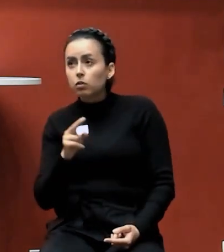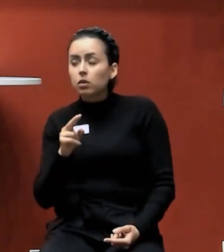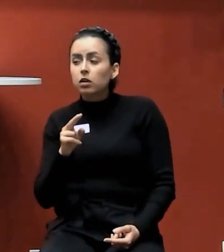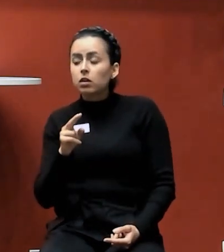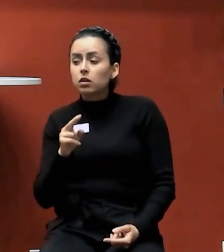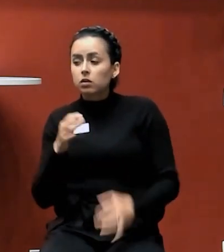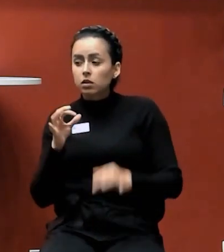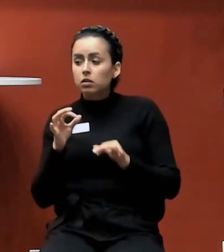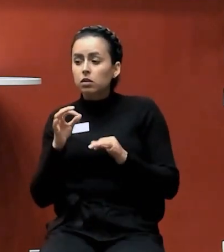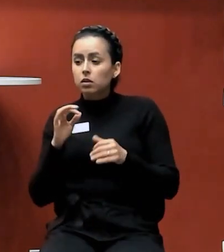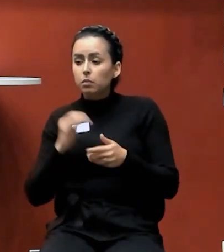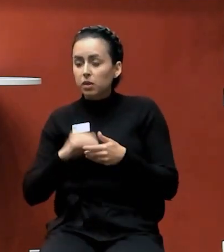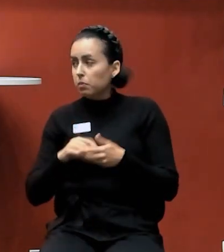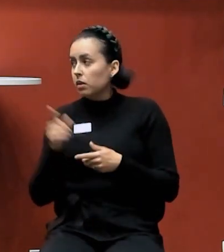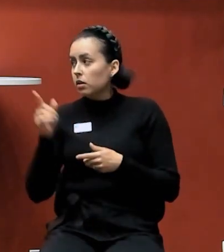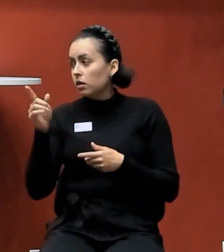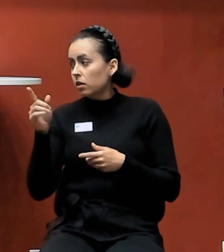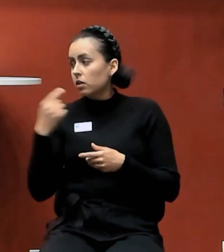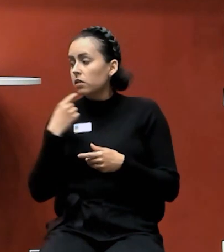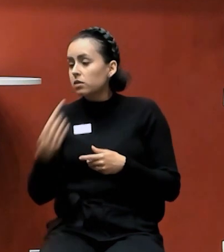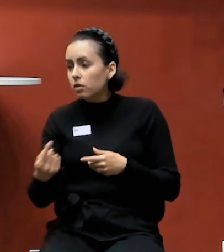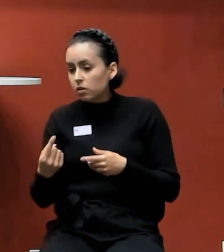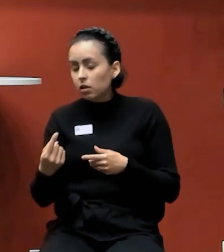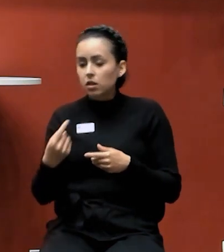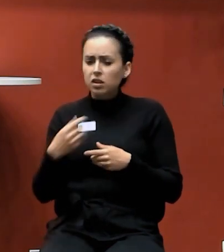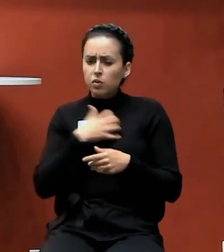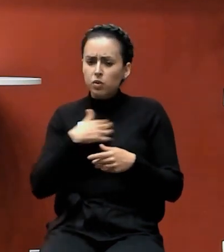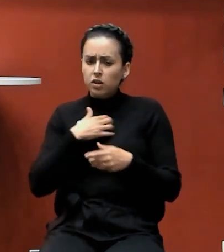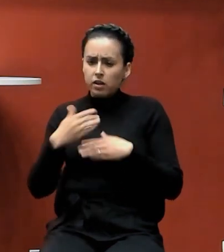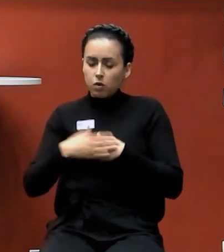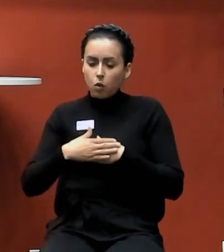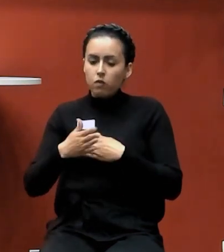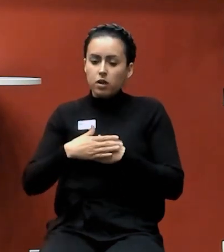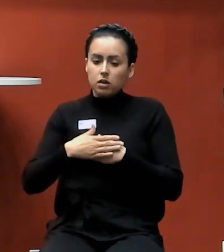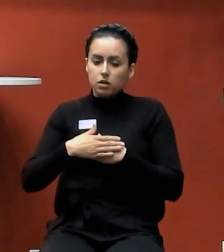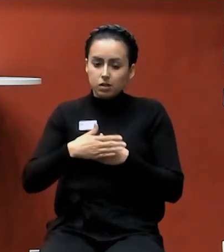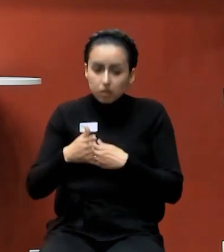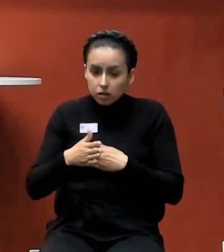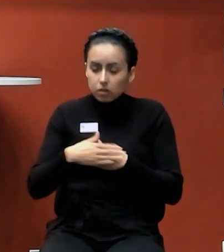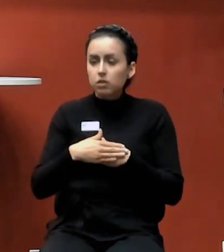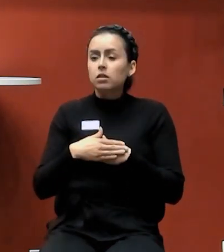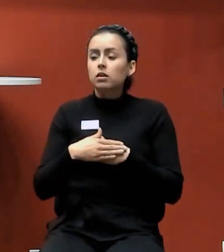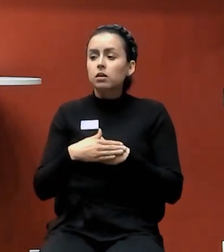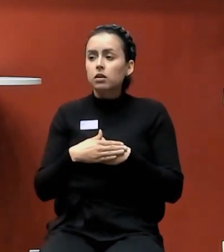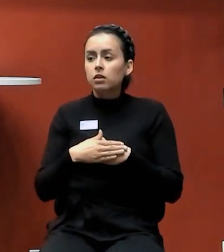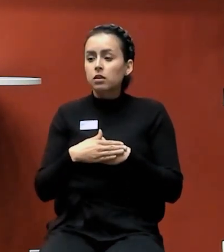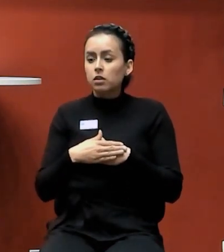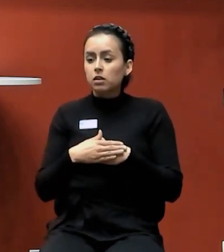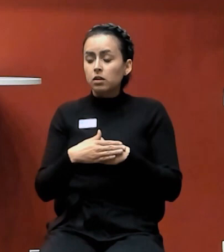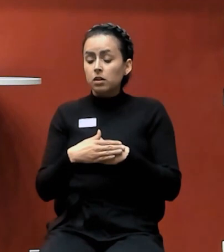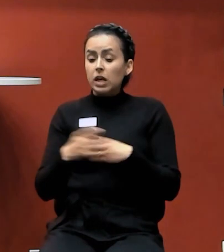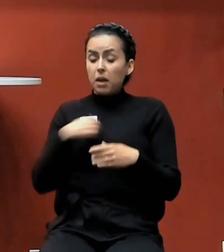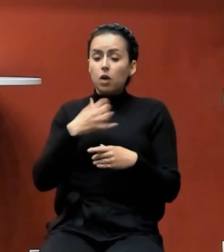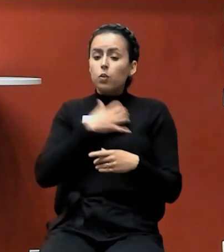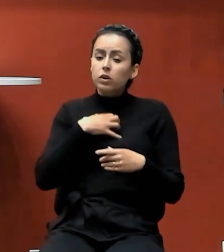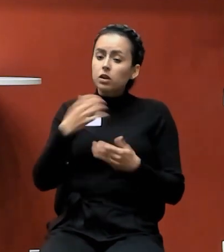say, Benjamin, like, trying to open the door, but when I even try to find, I'm trying to find